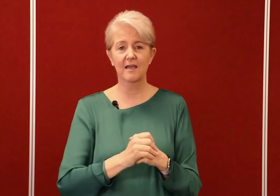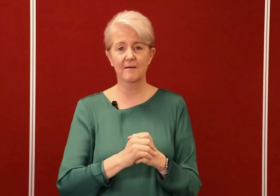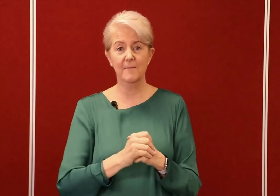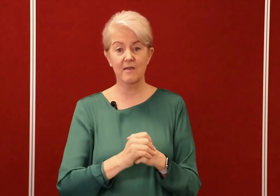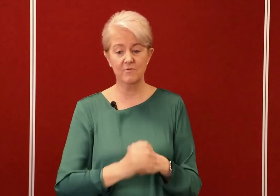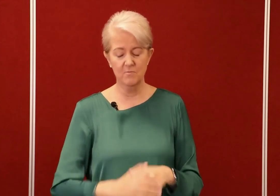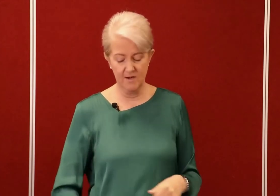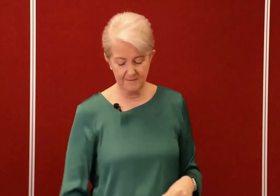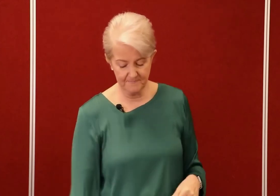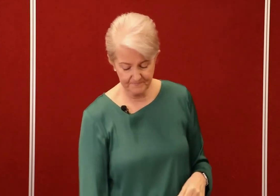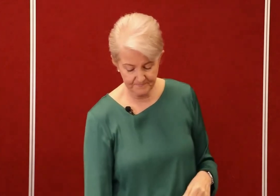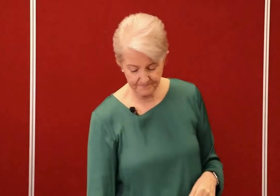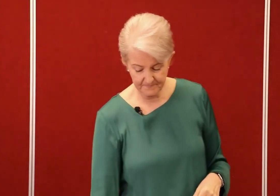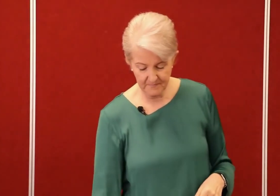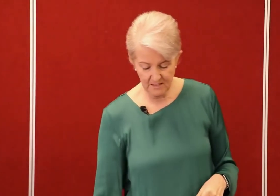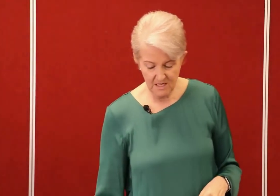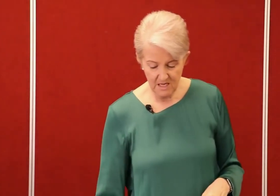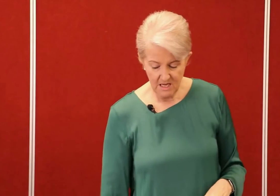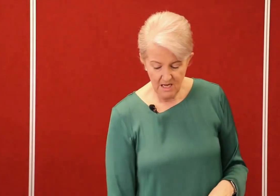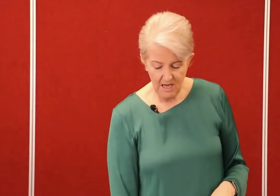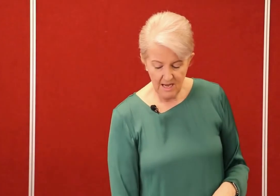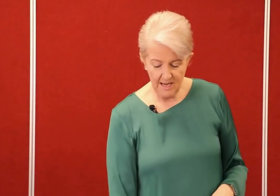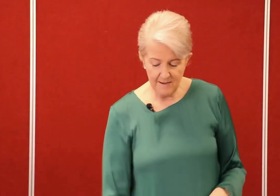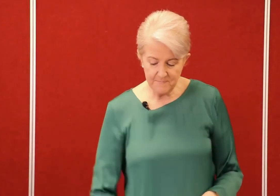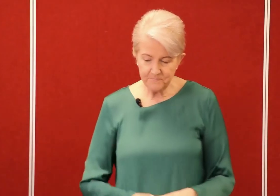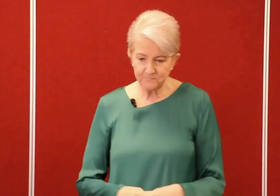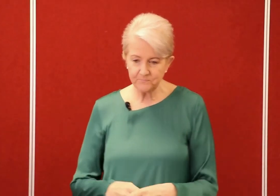there every morning.